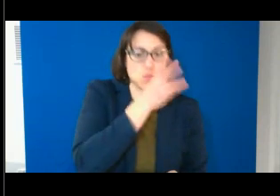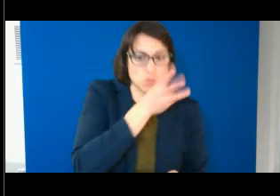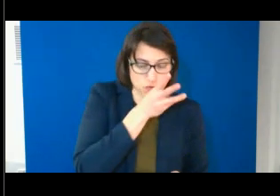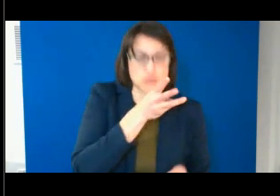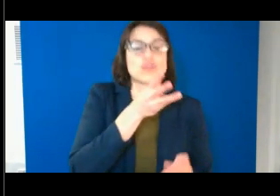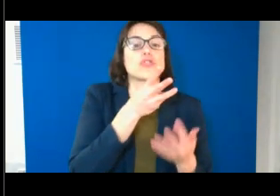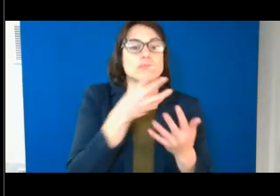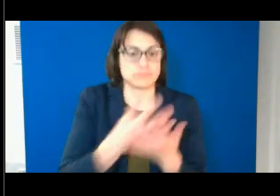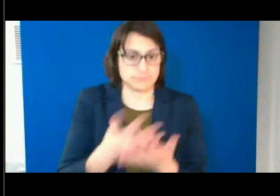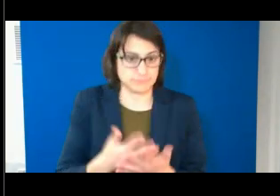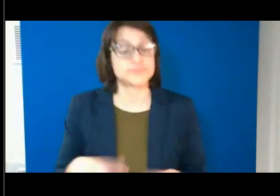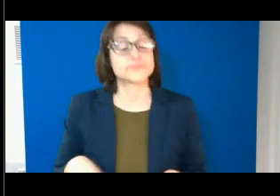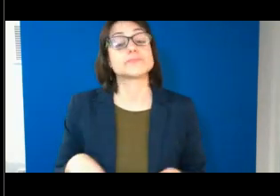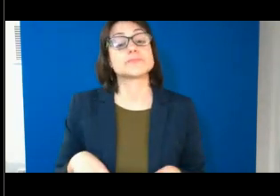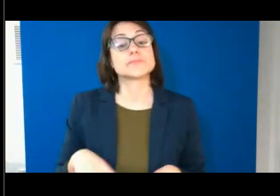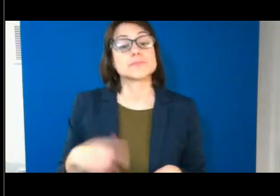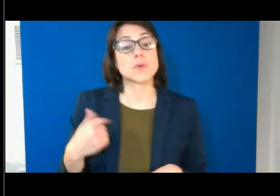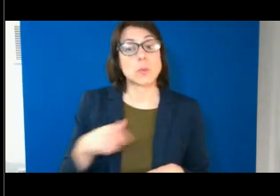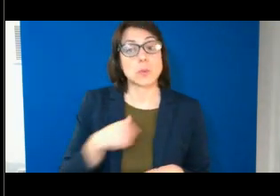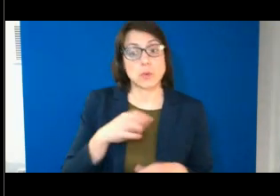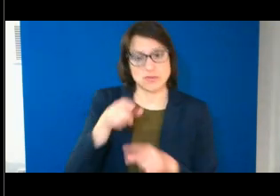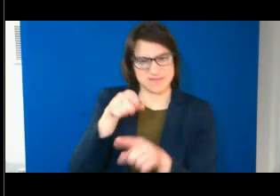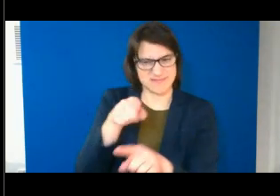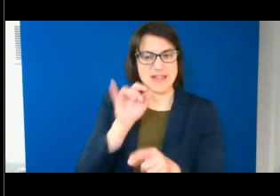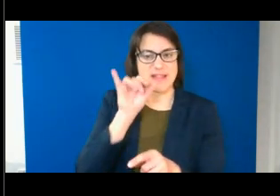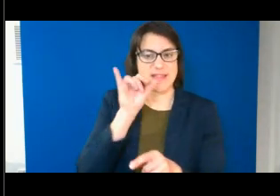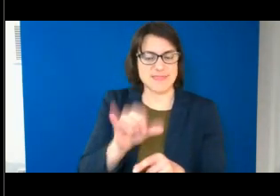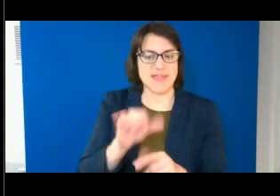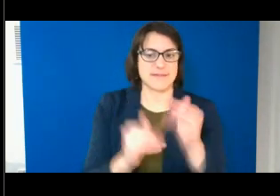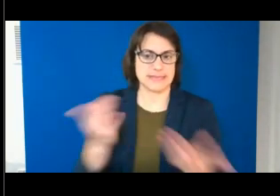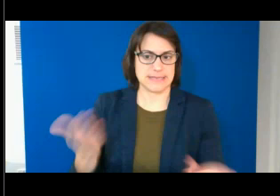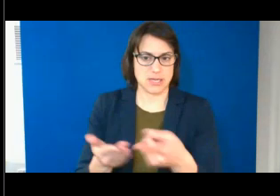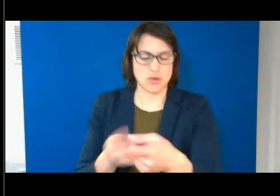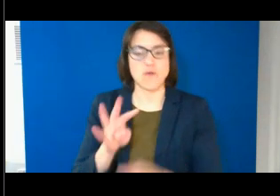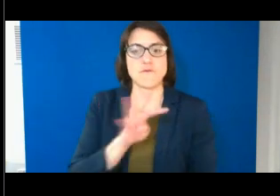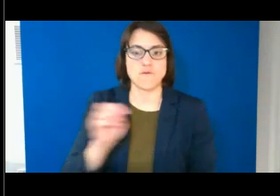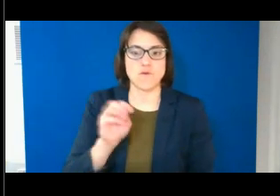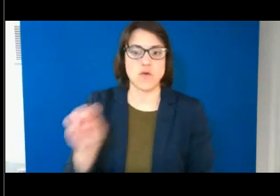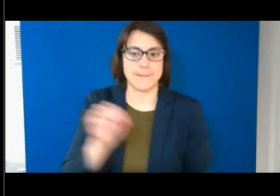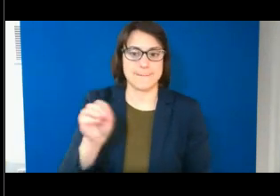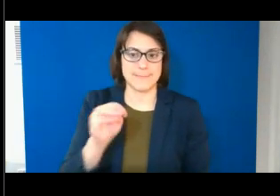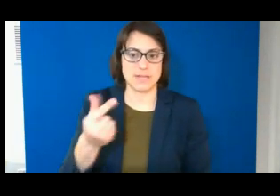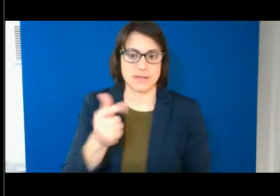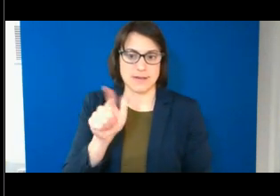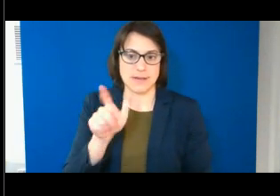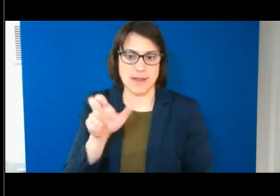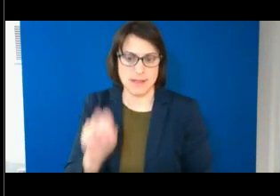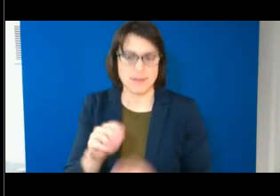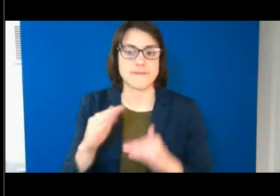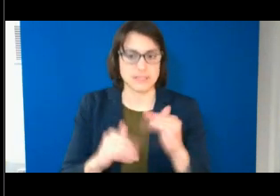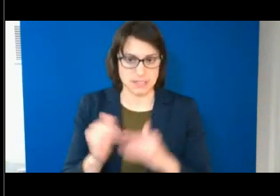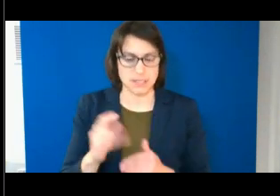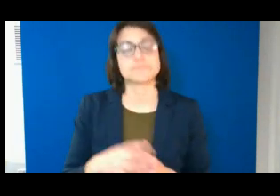Authority. It's this giant facility here, which is around a 40 million gallon per day facility. Next slide, please. So in this one, we came up with a